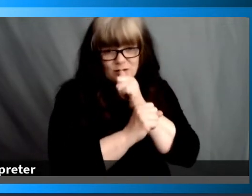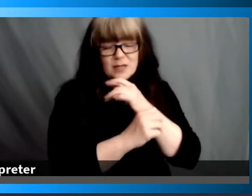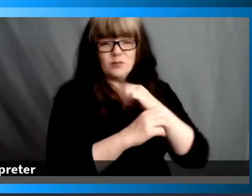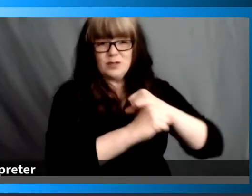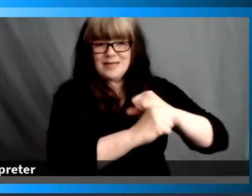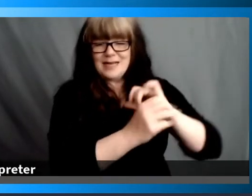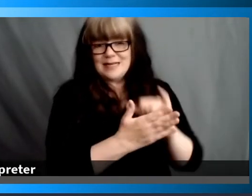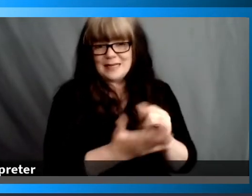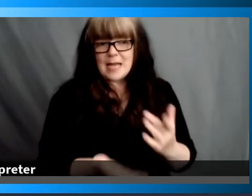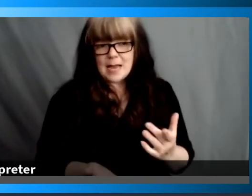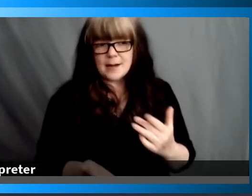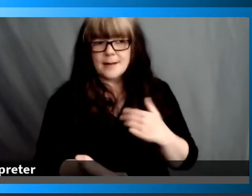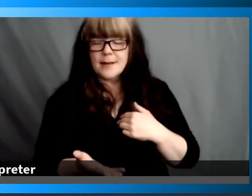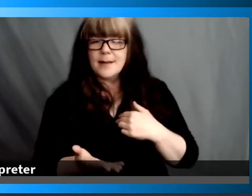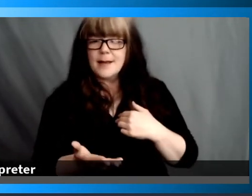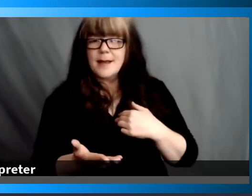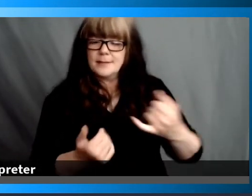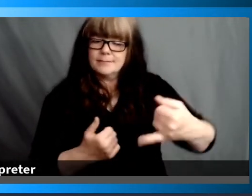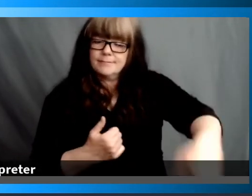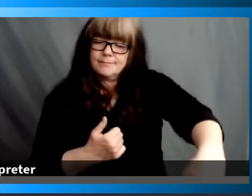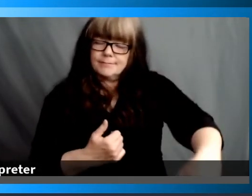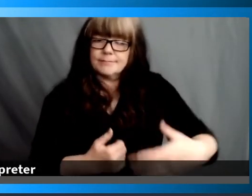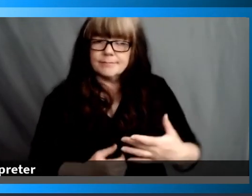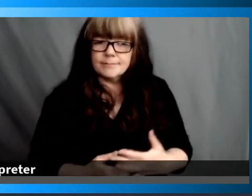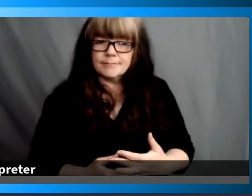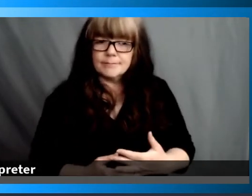not all people pleasing or